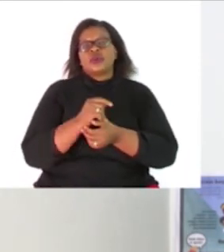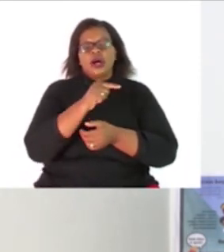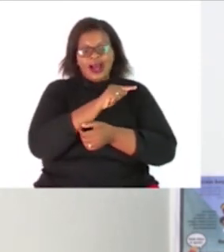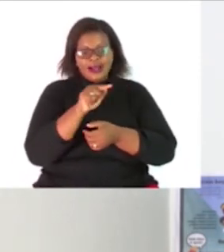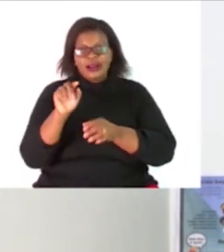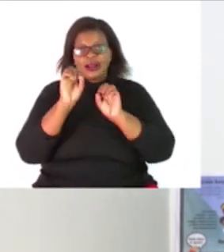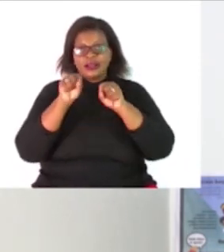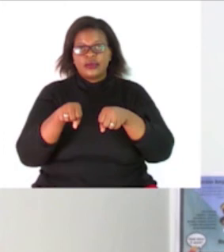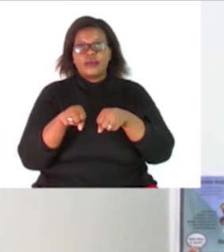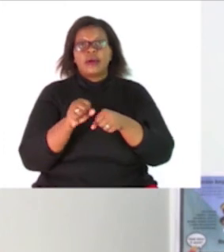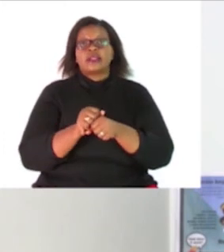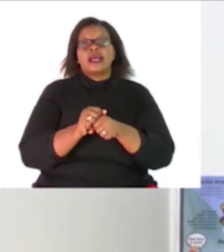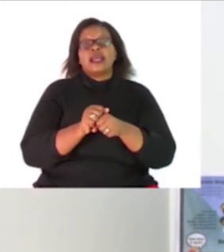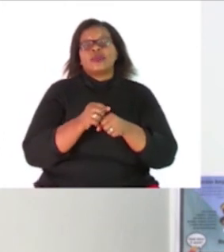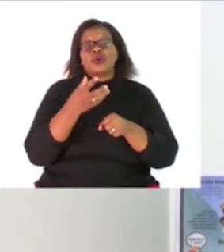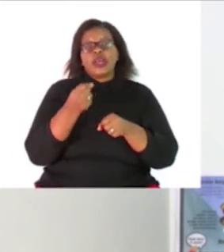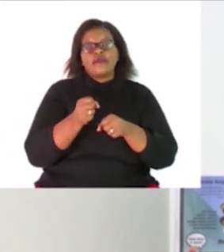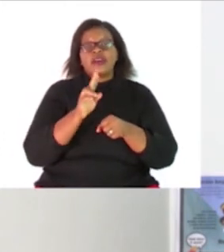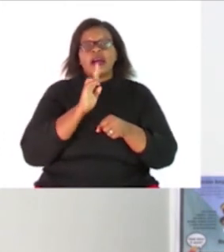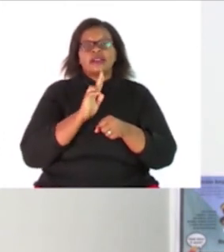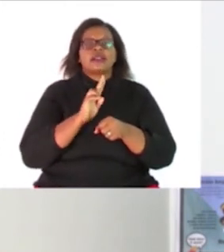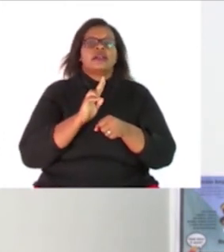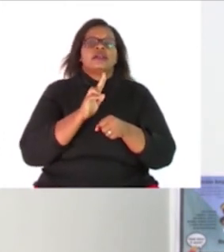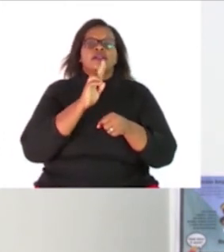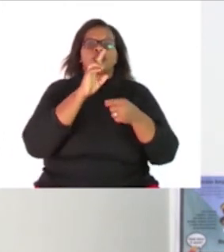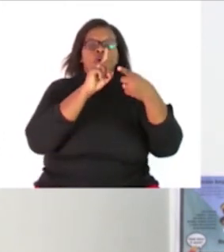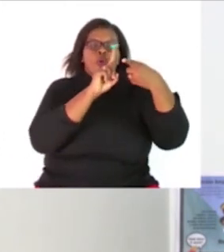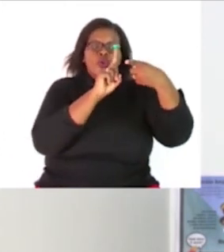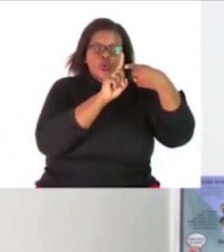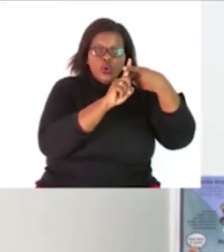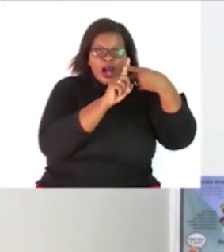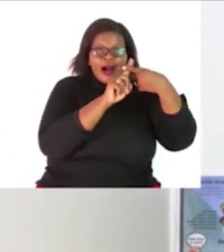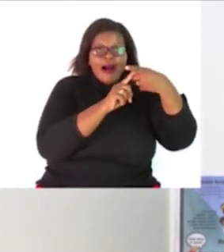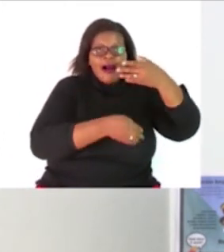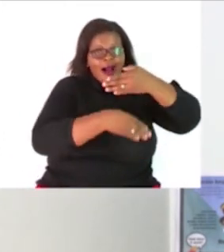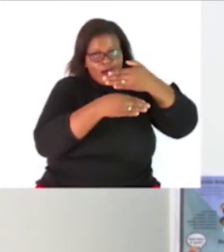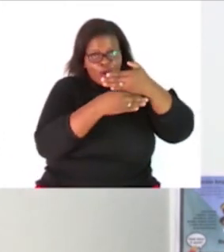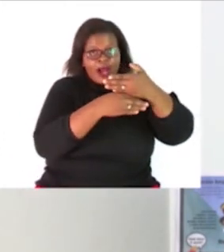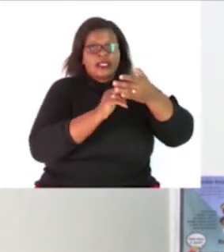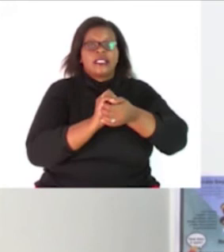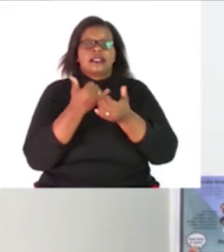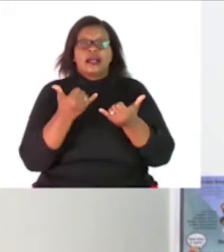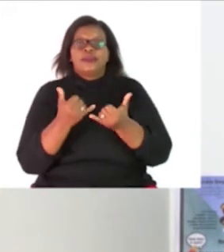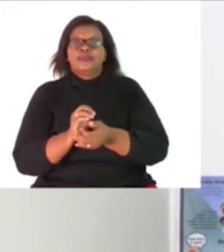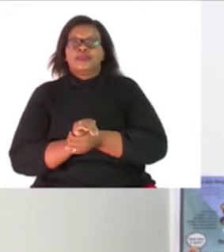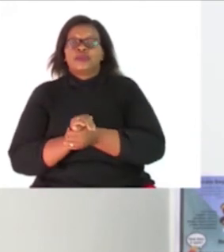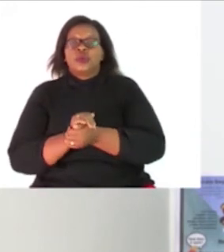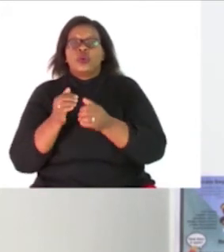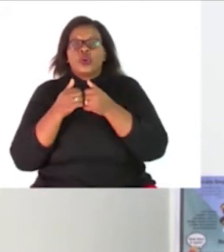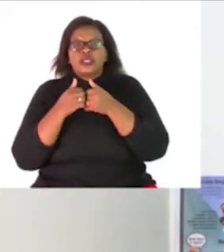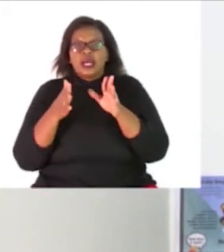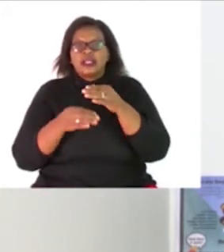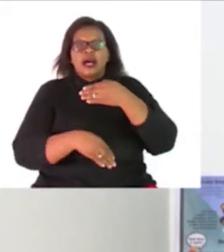get our product. Remember the sign up here next to it. Good. We start to